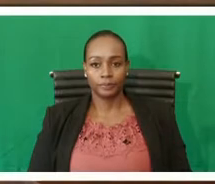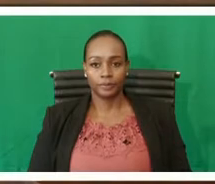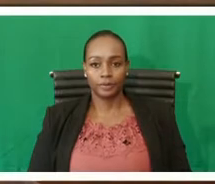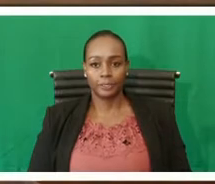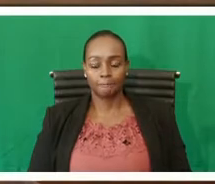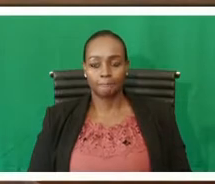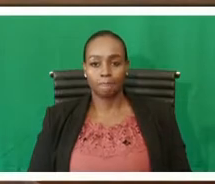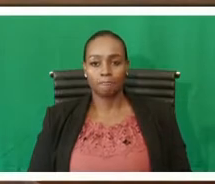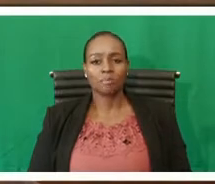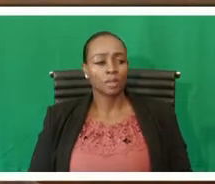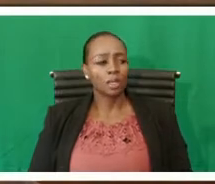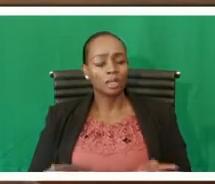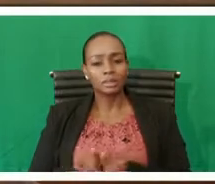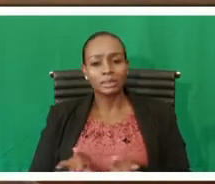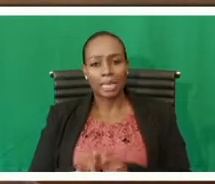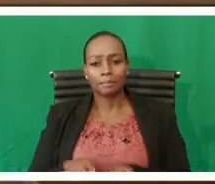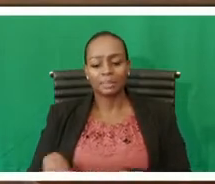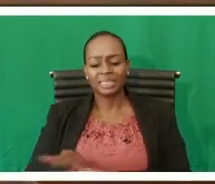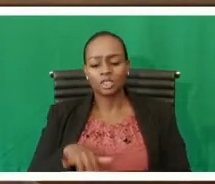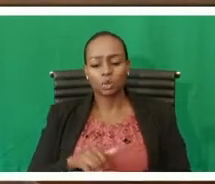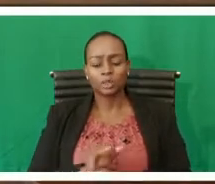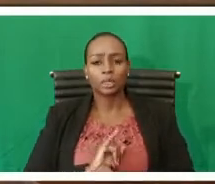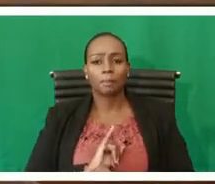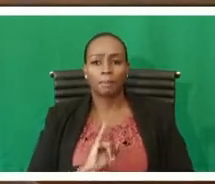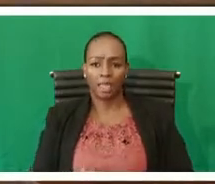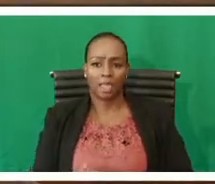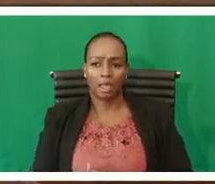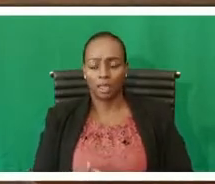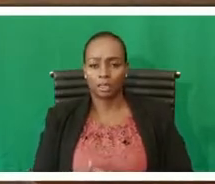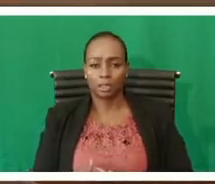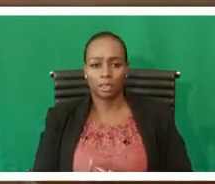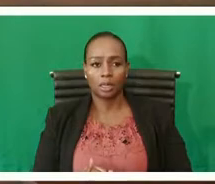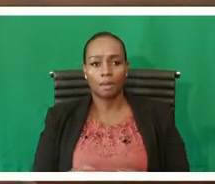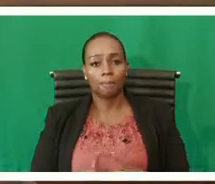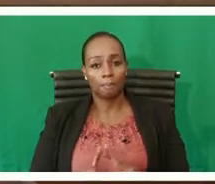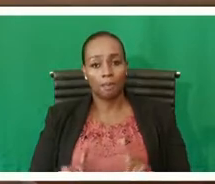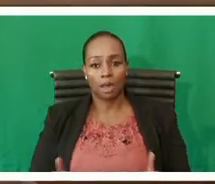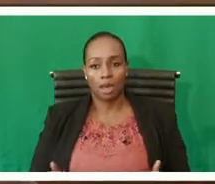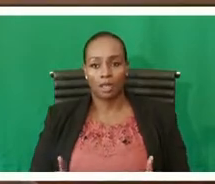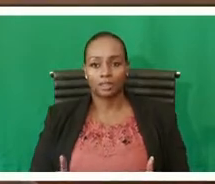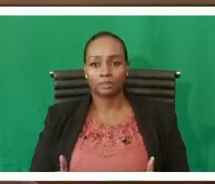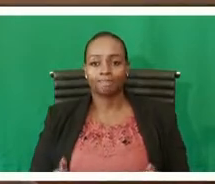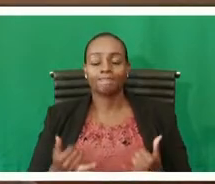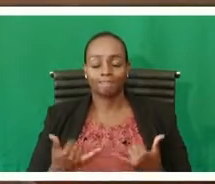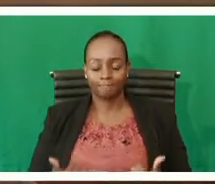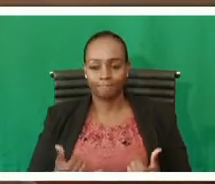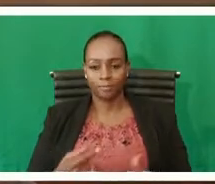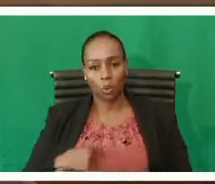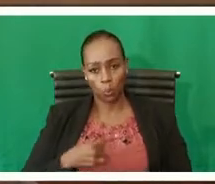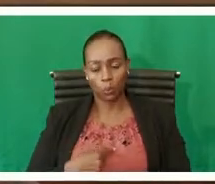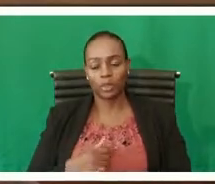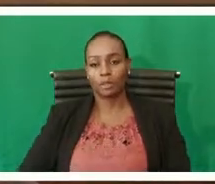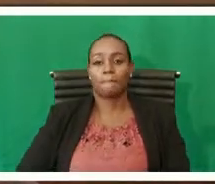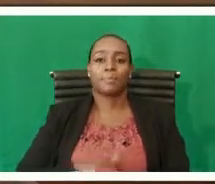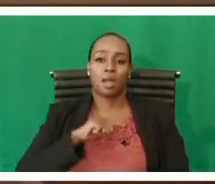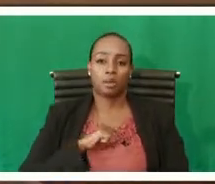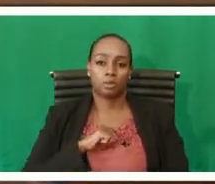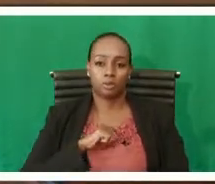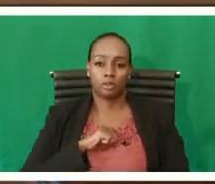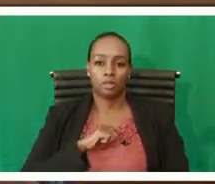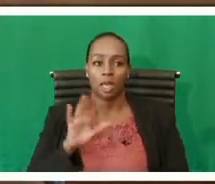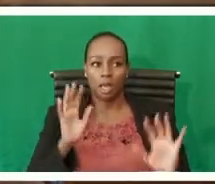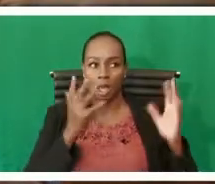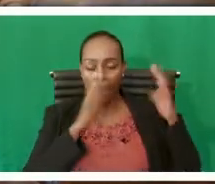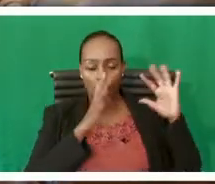le ha maemo a na le mabe le ngwala go se gotle, empa ke mona he le re entse batho.